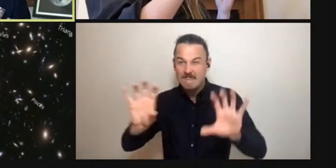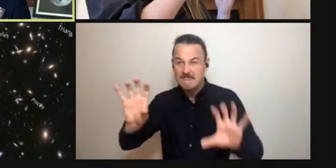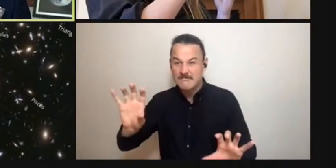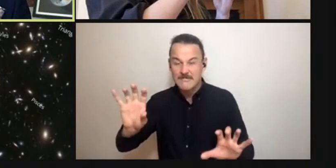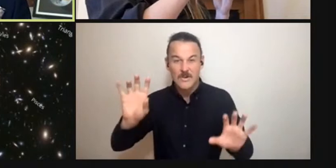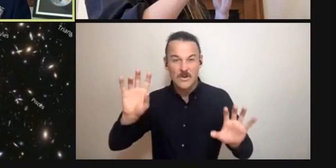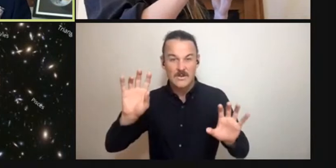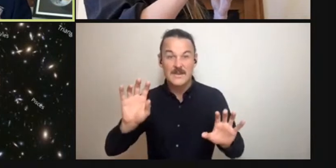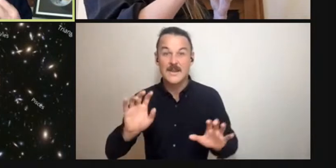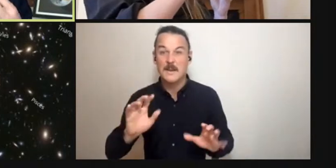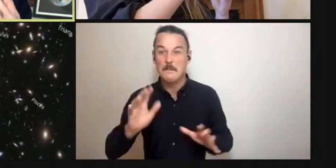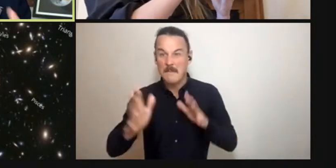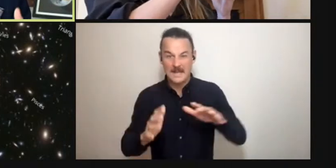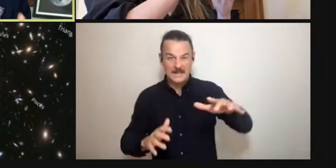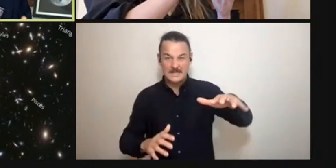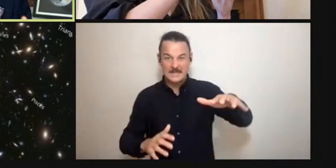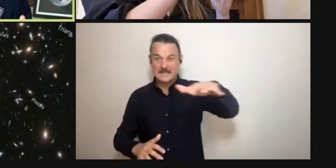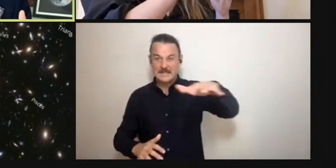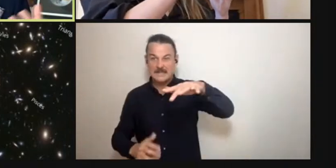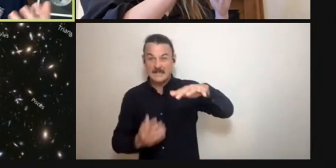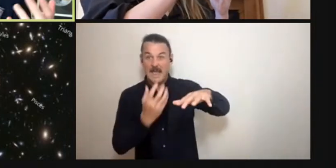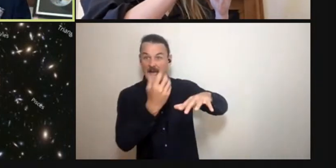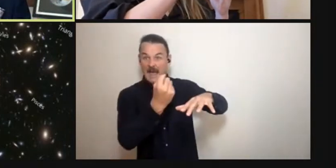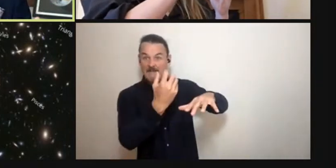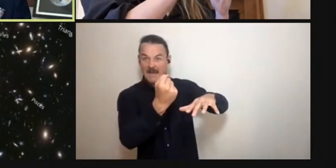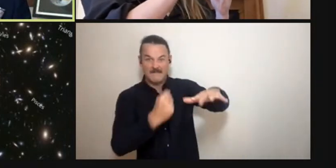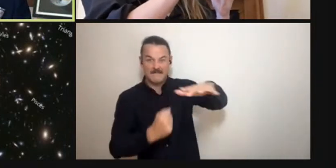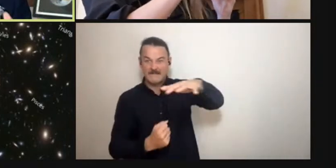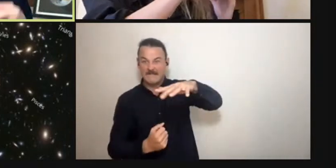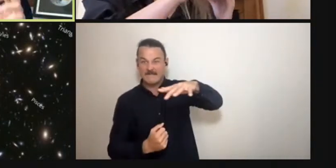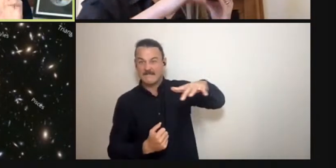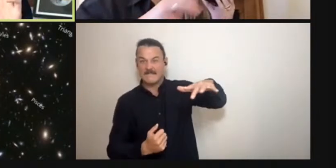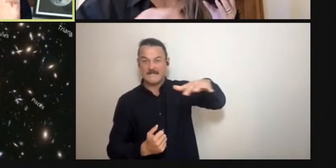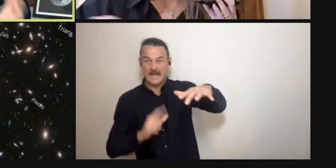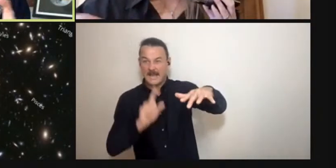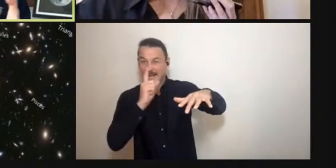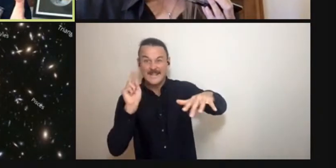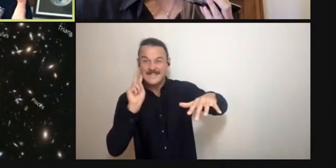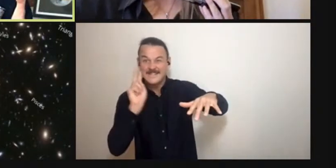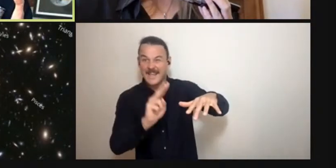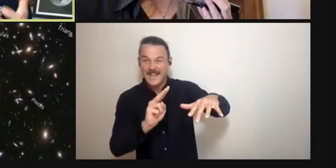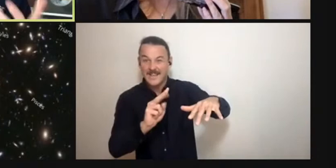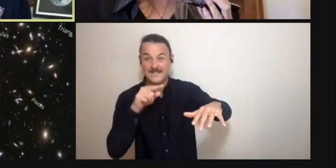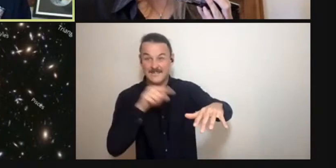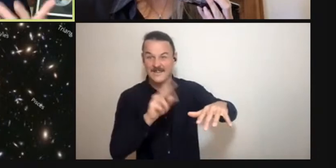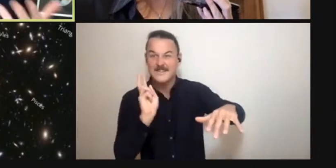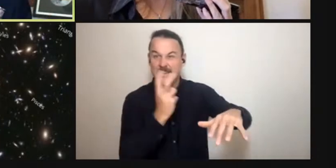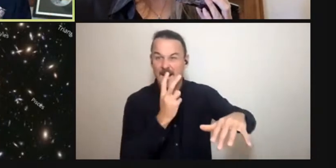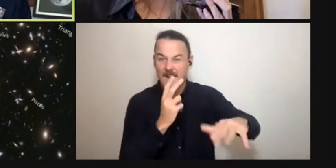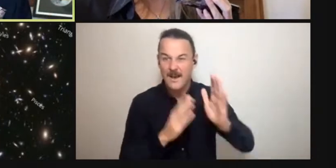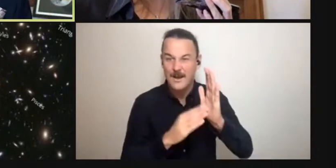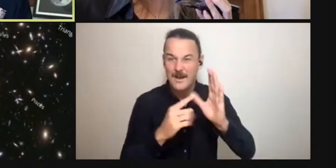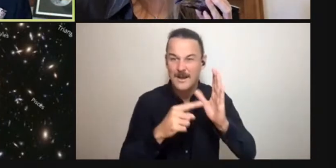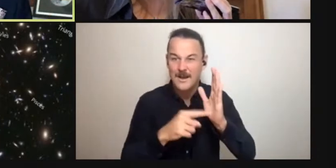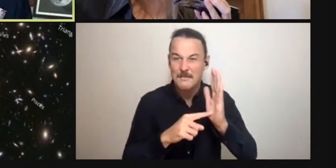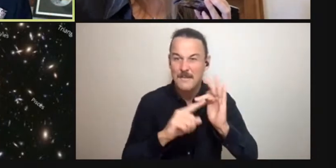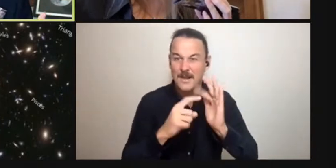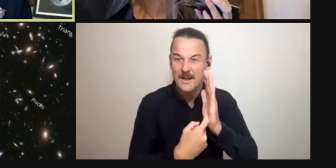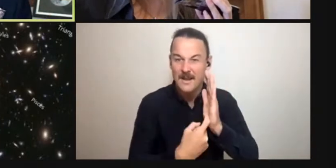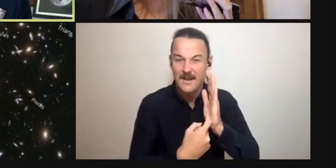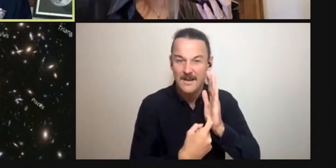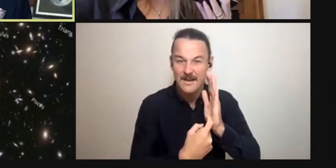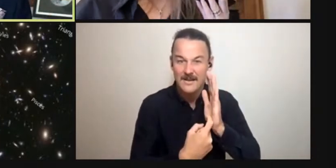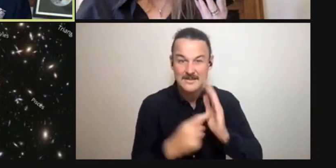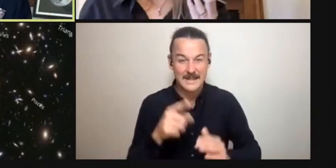in our universe. So there's just a lot of dark matter out there, and this cluster has a same amount, so